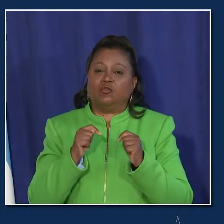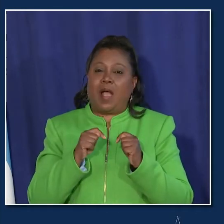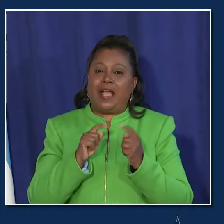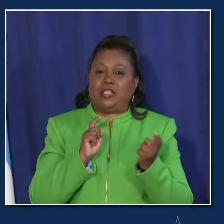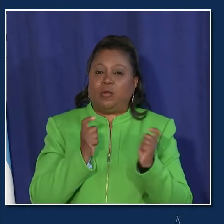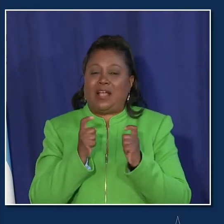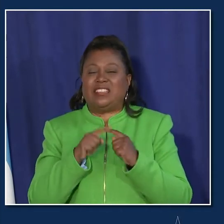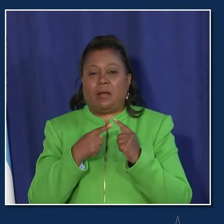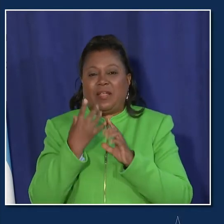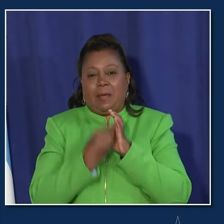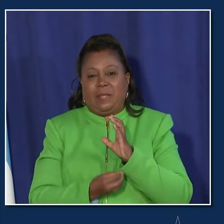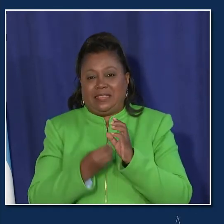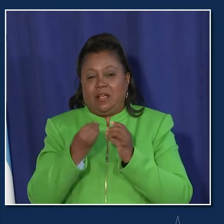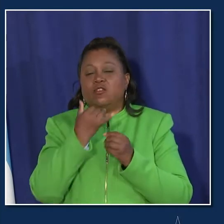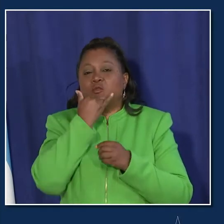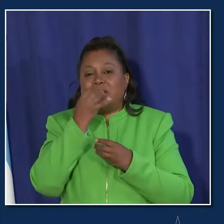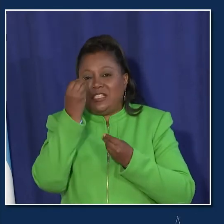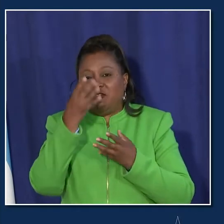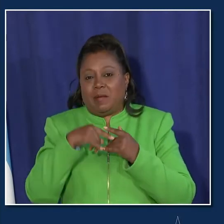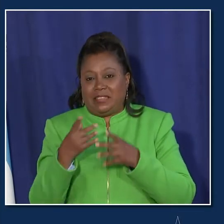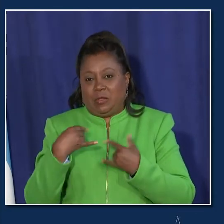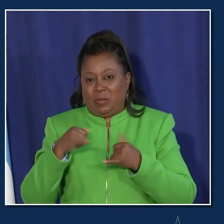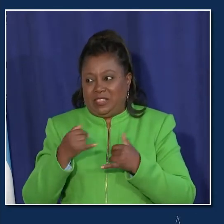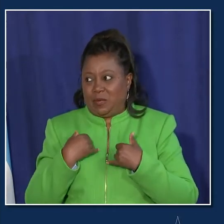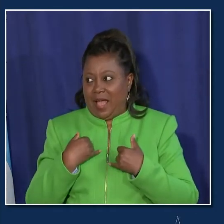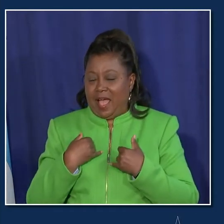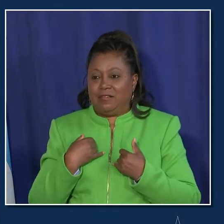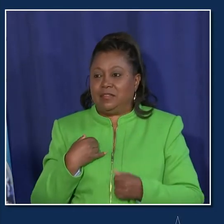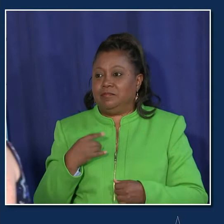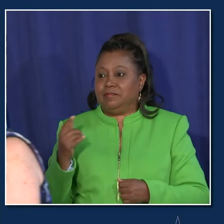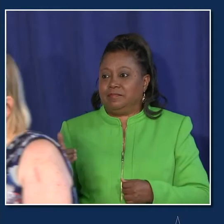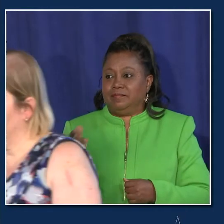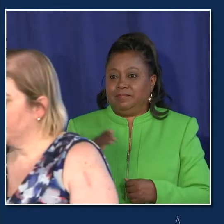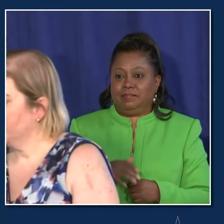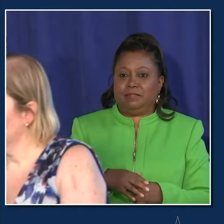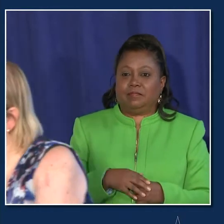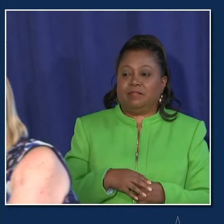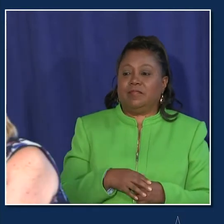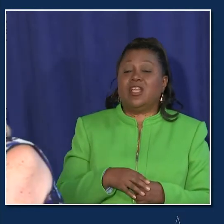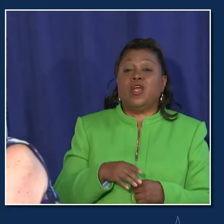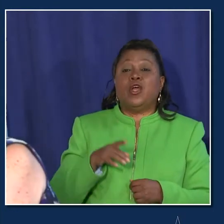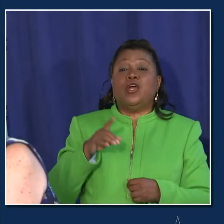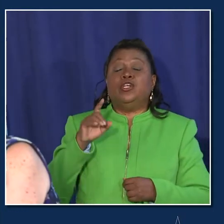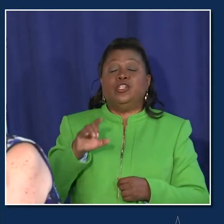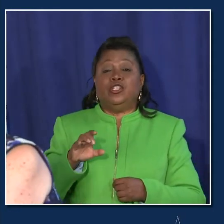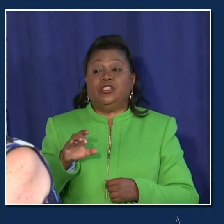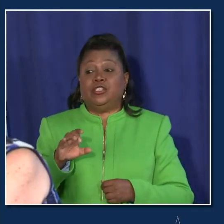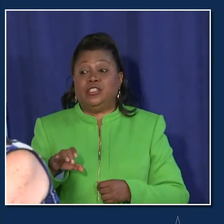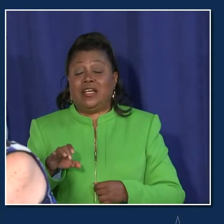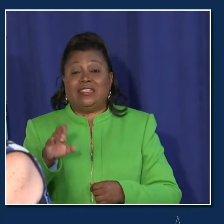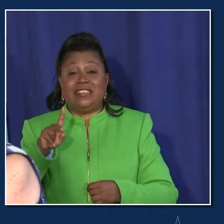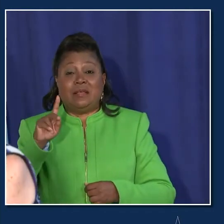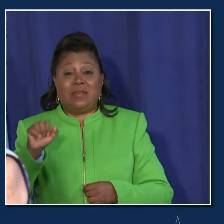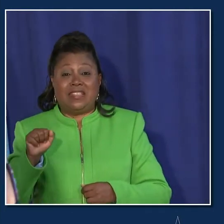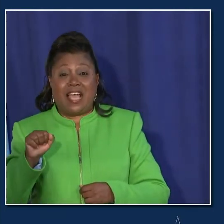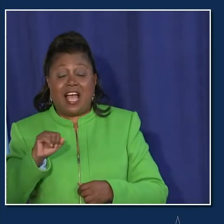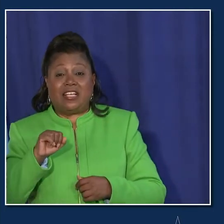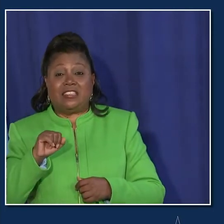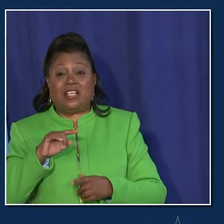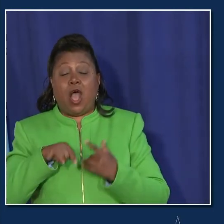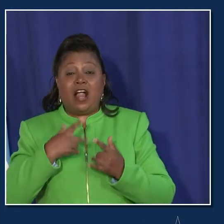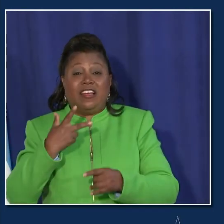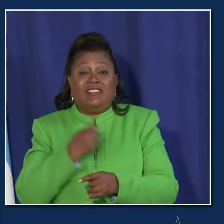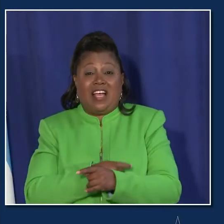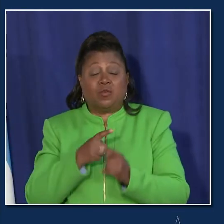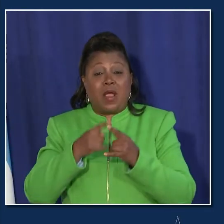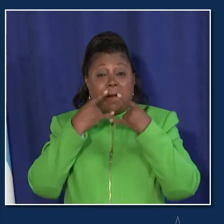correct some of the misinformation that we still hear. Sarah Schulte, ABC 7, go ahead. Should CPS students, all students